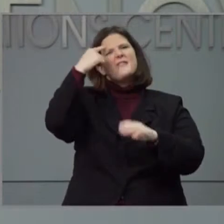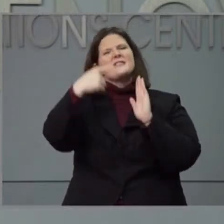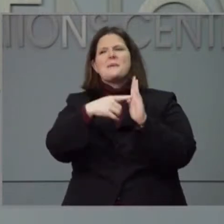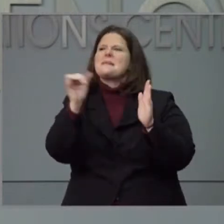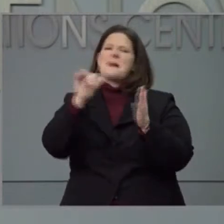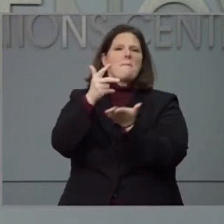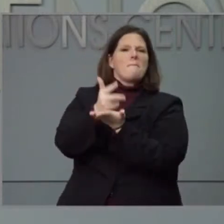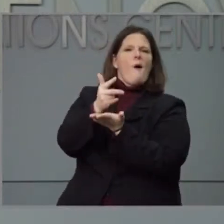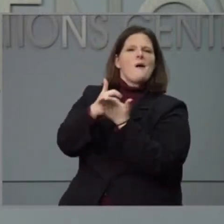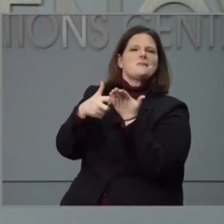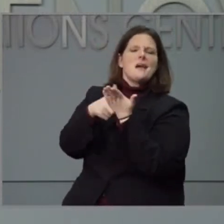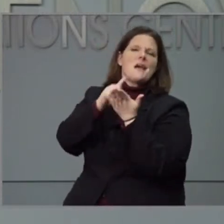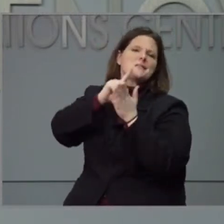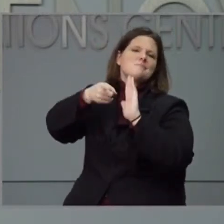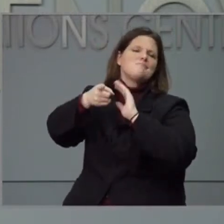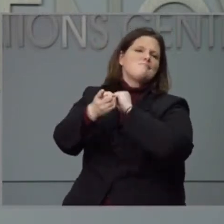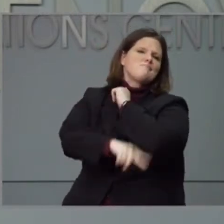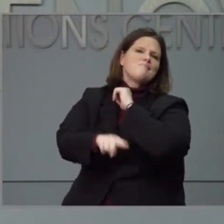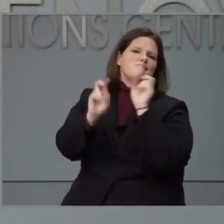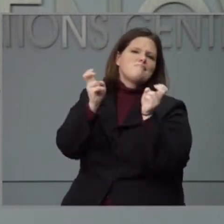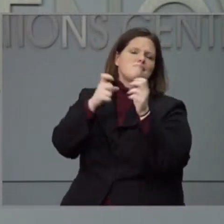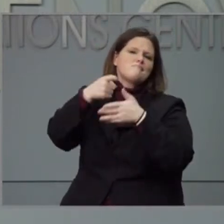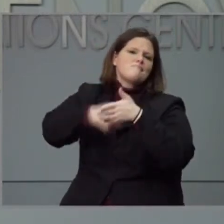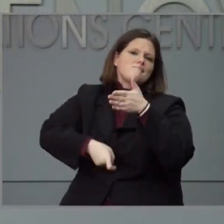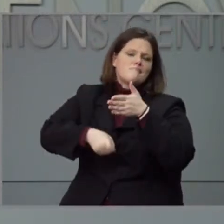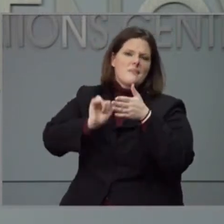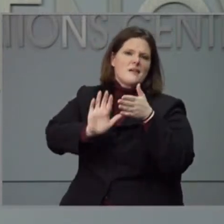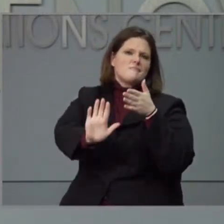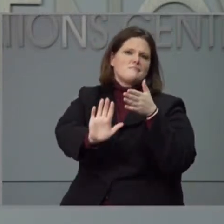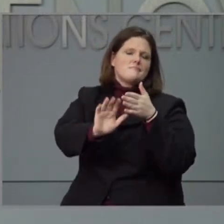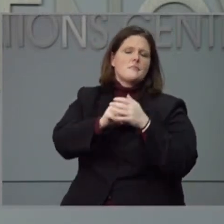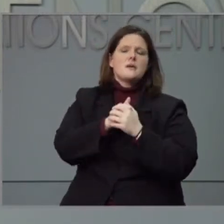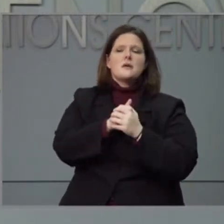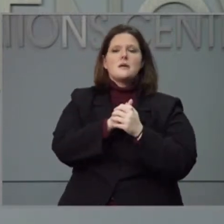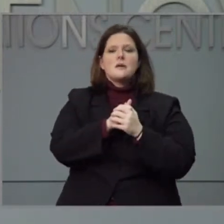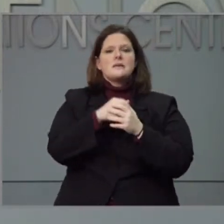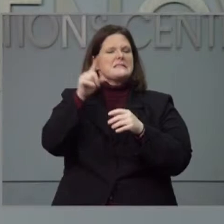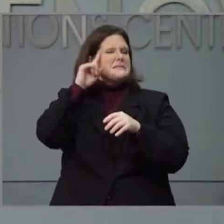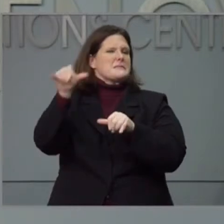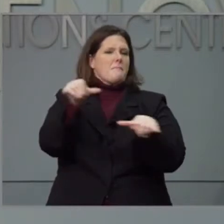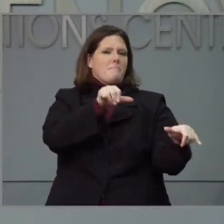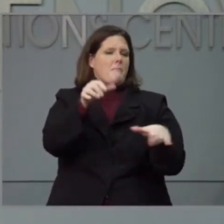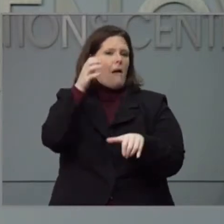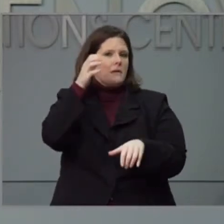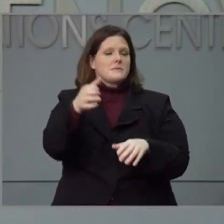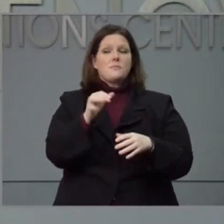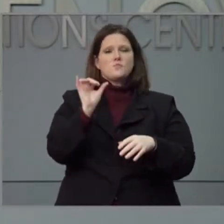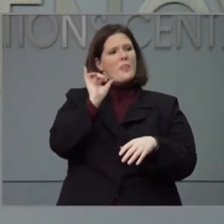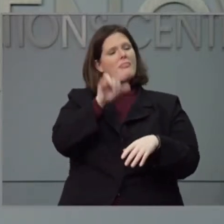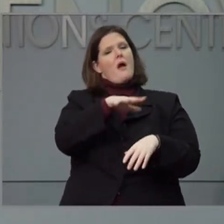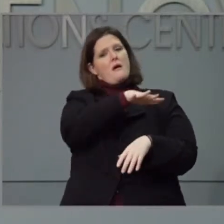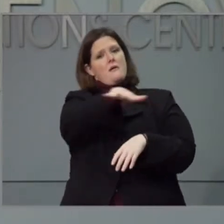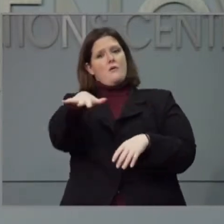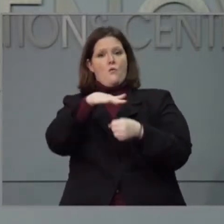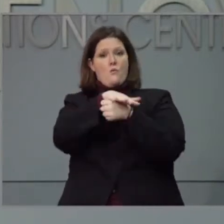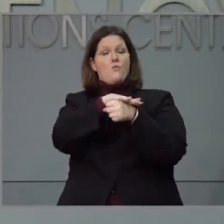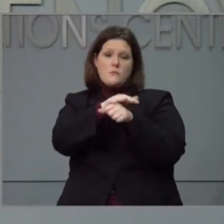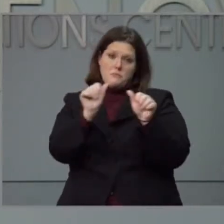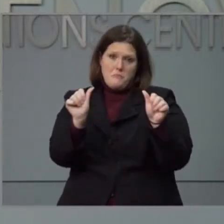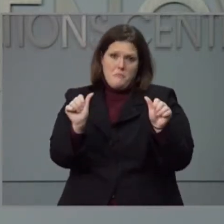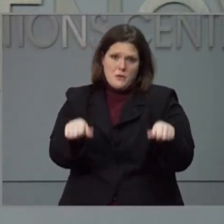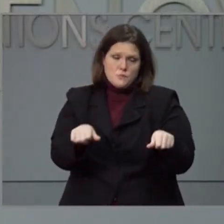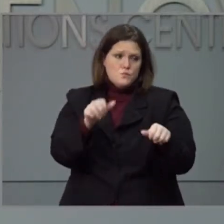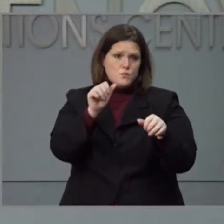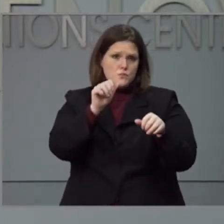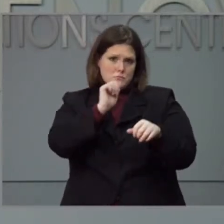It's a parking ticket version of a penalty. So those are just additional tools they could consider doing. We talked to mayors